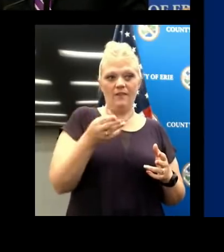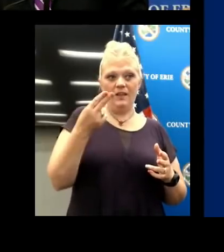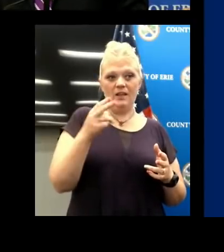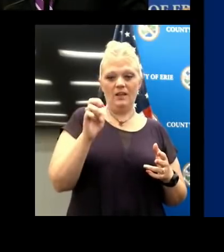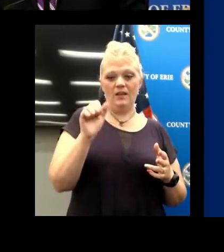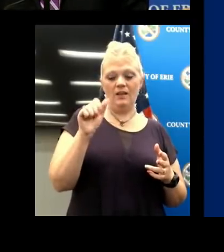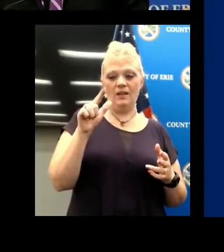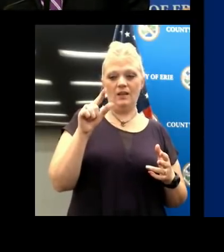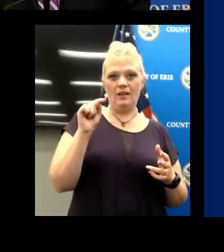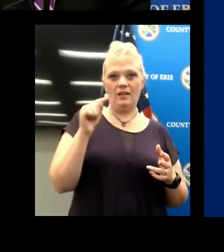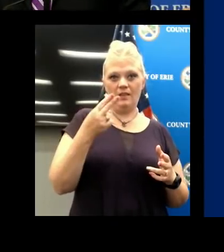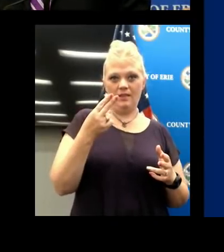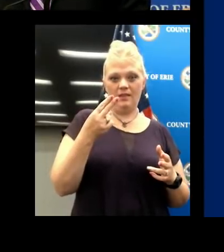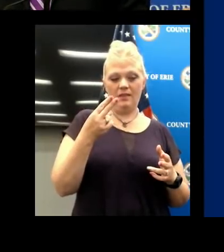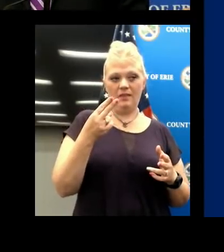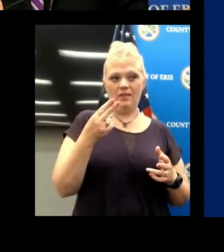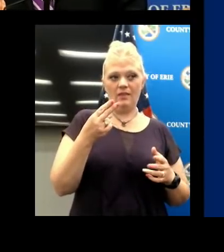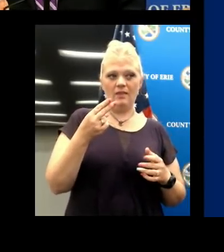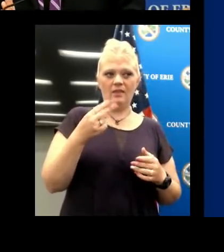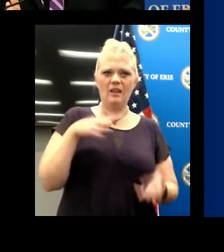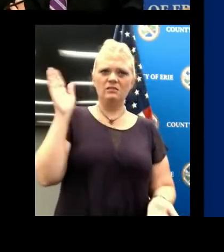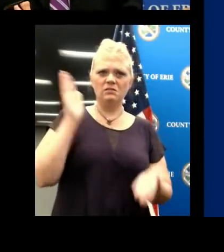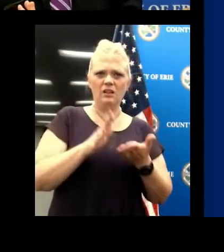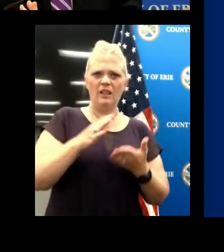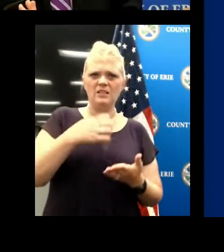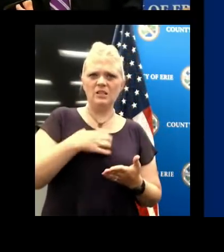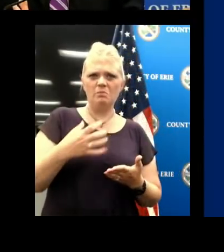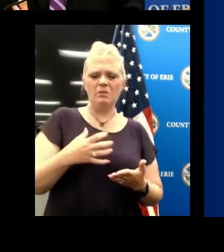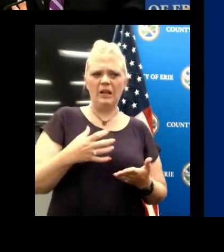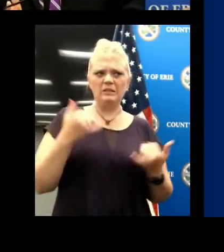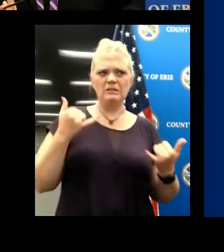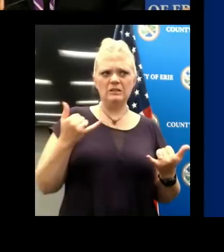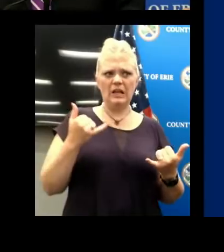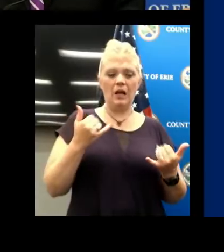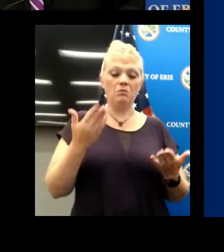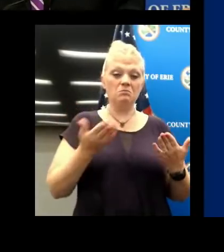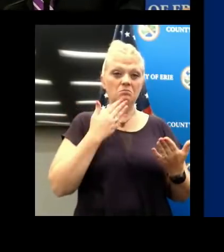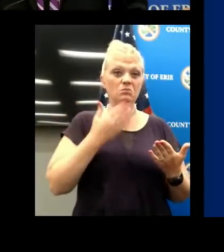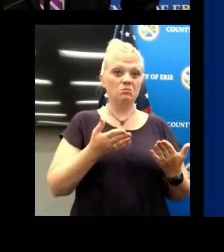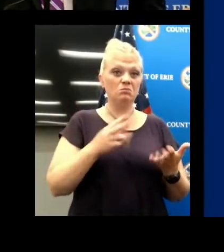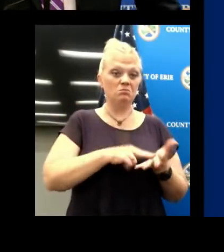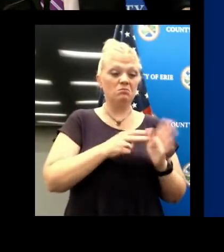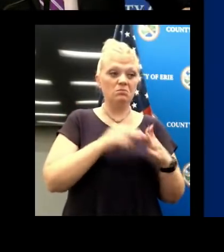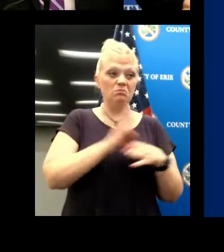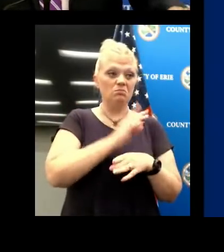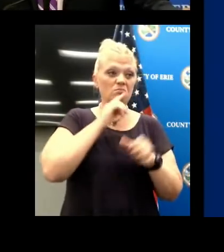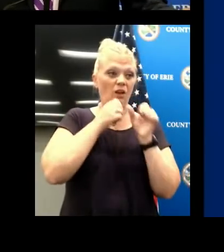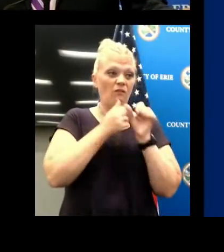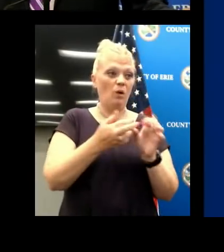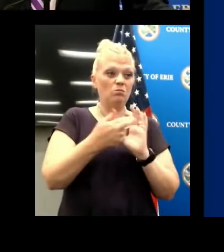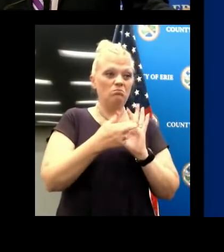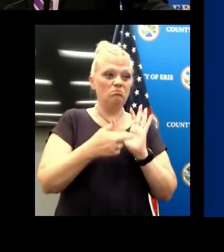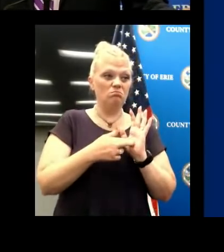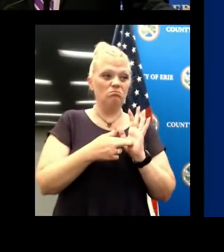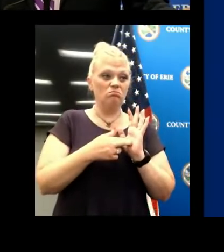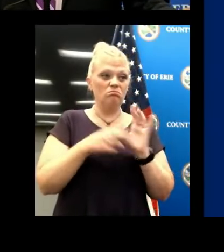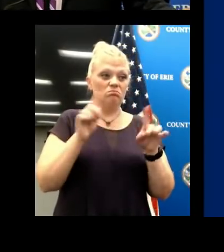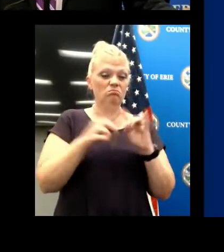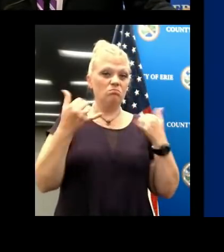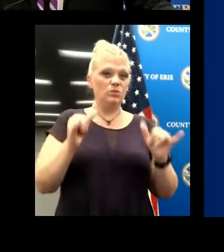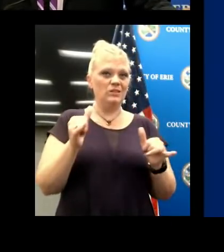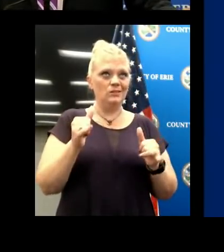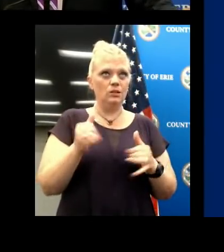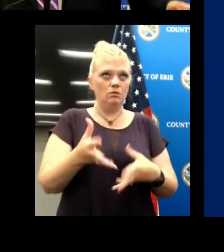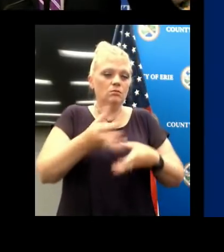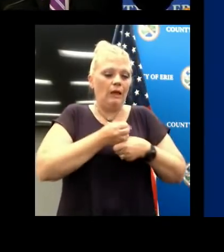erie.gov/health. We are receiving fewer complaints than we had, which is probably good. That means establishments are following the rules, but we still get